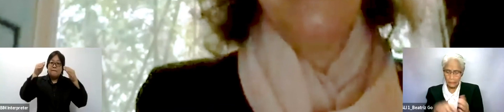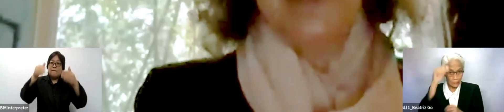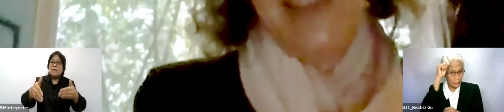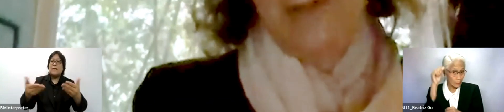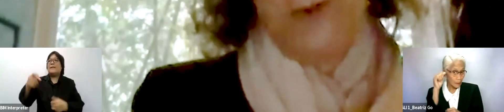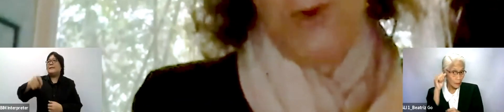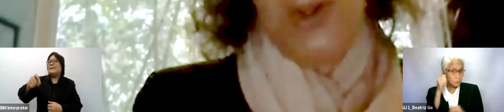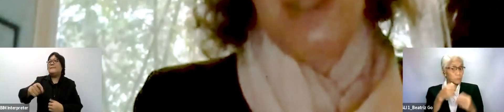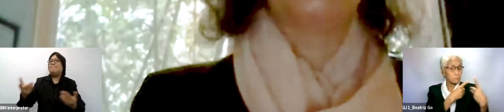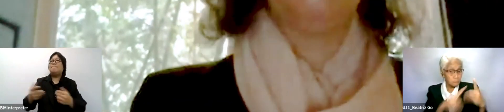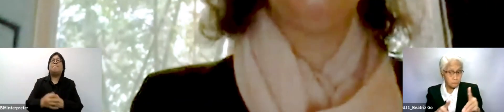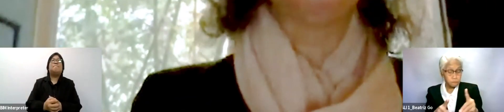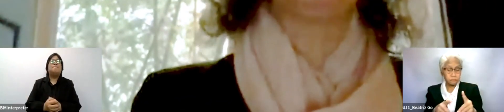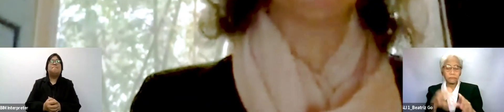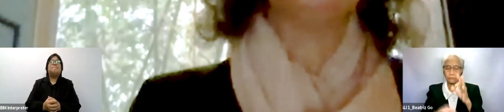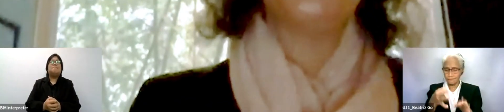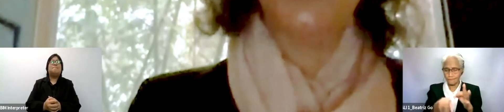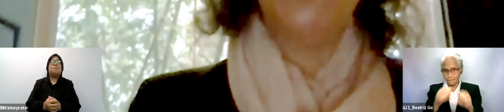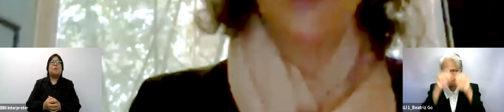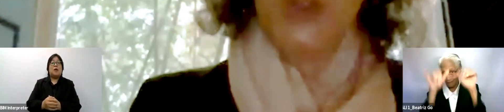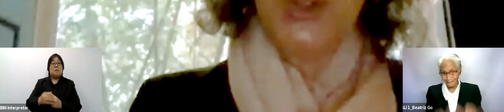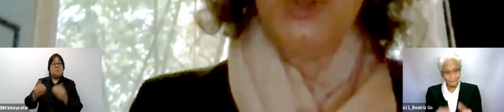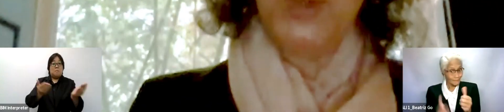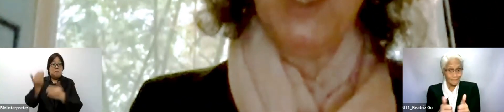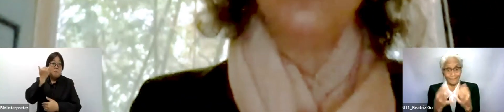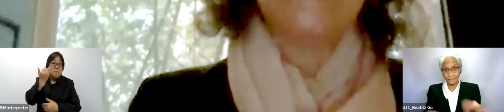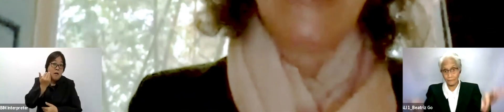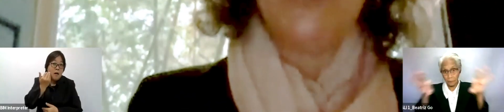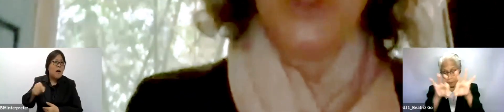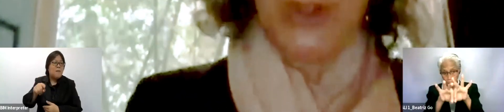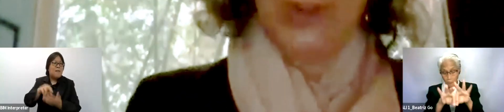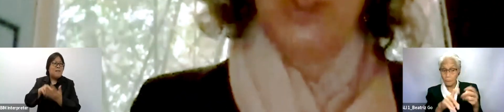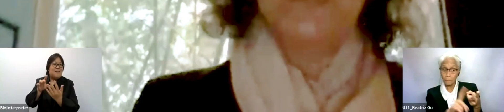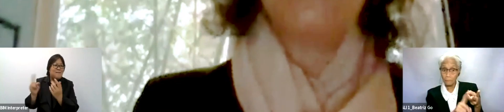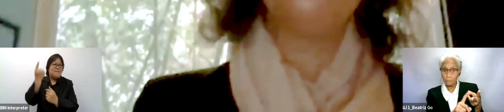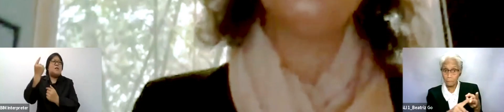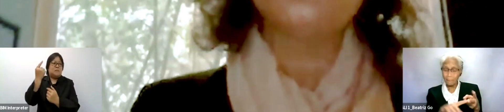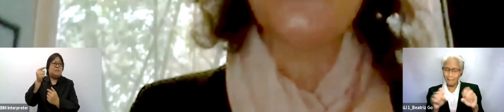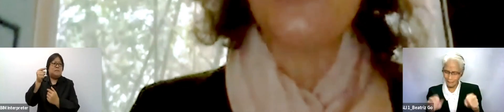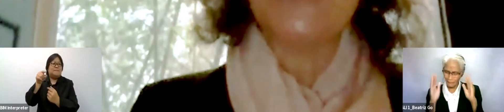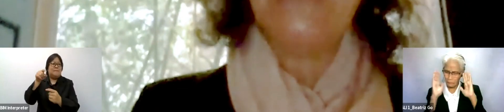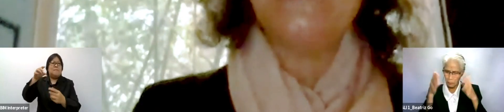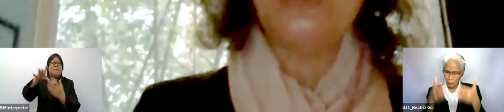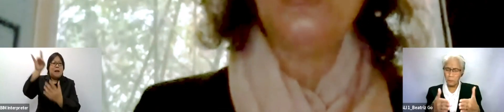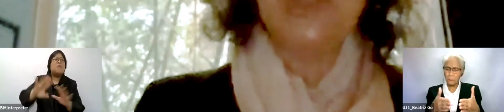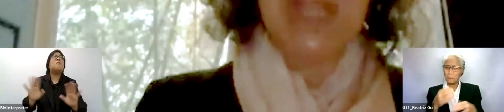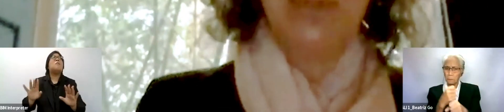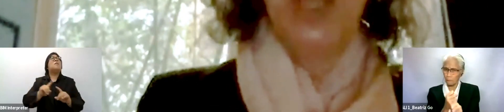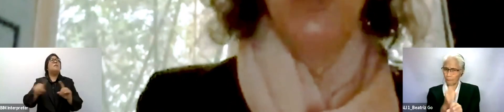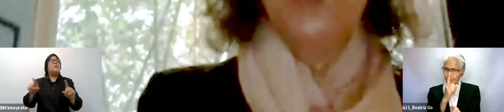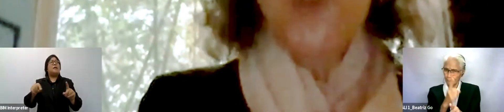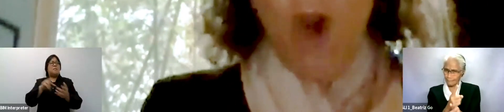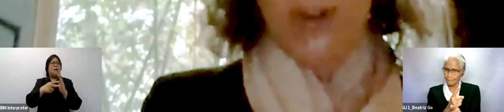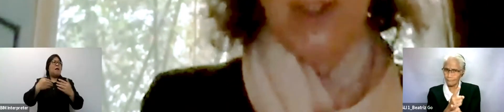And therefore, there is a huge focus on what we call diversion, which means it focuses on